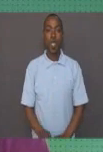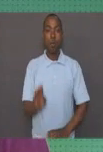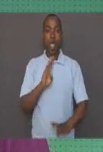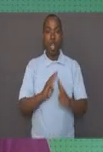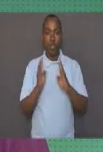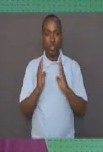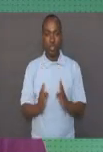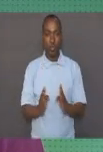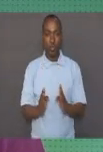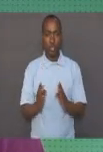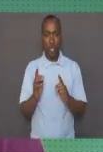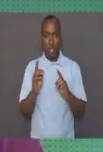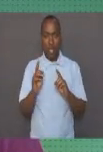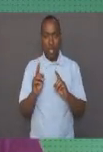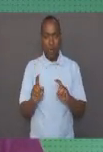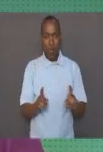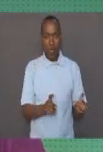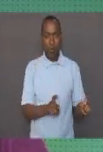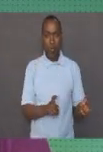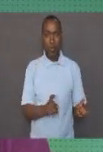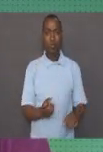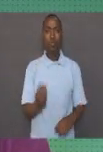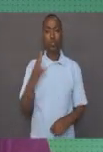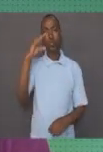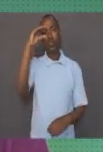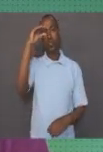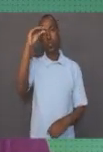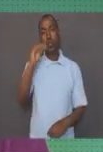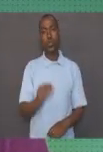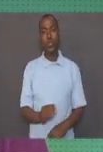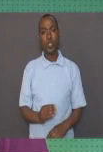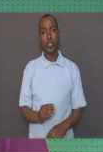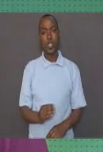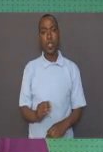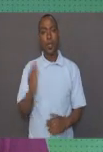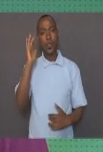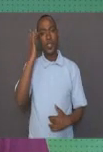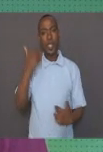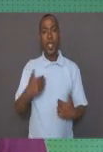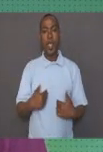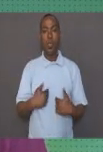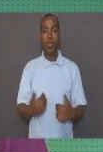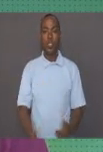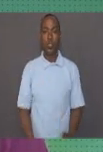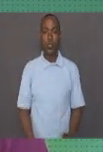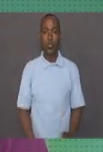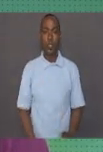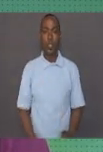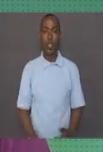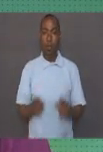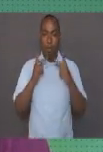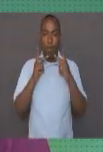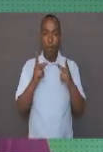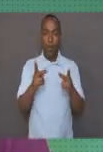Biologists analyze the number of people who have contracted a disease and observe